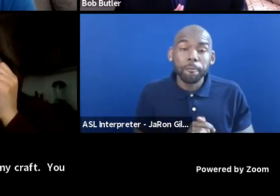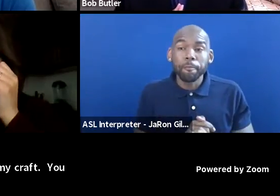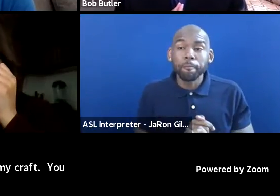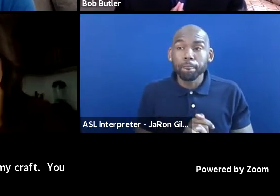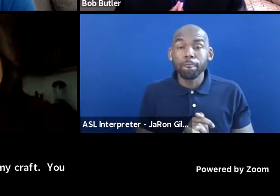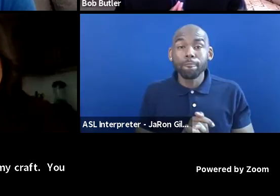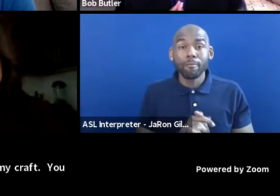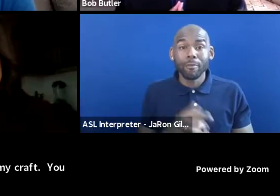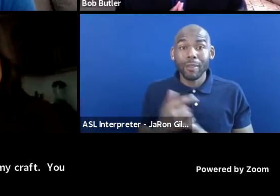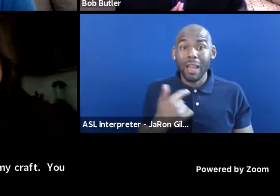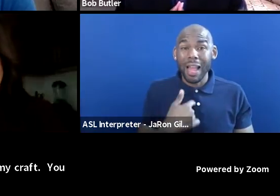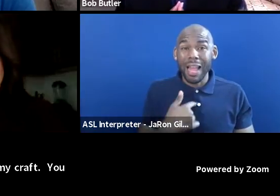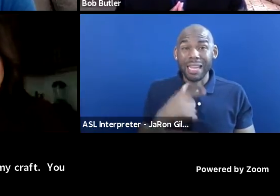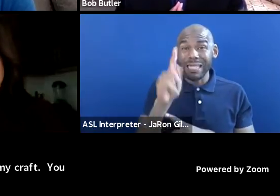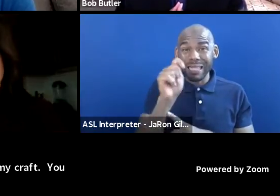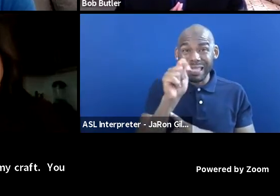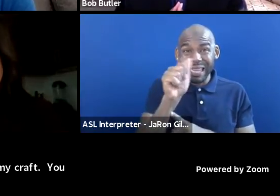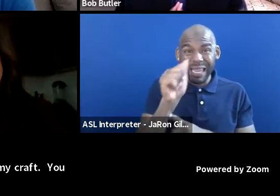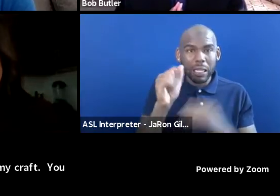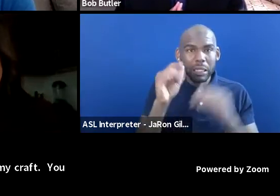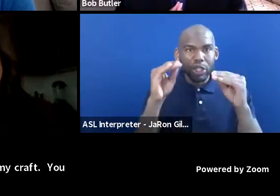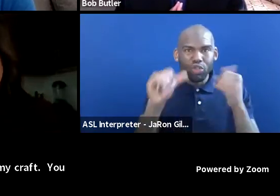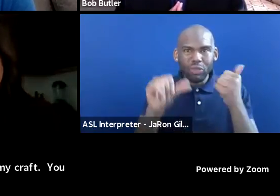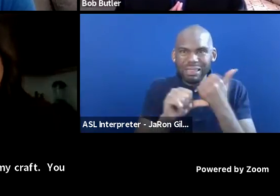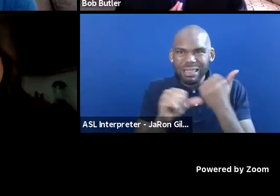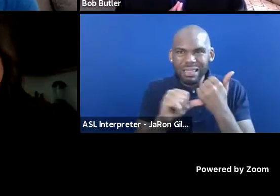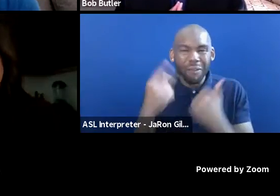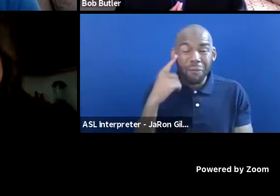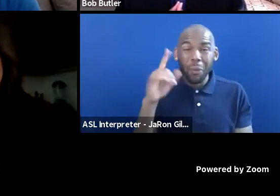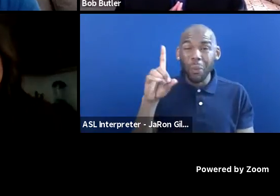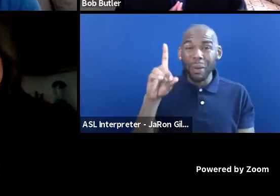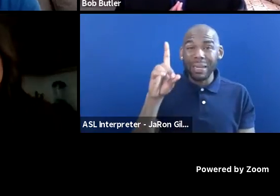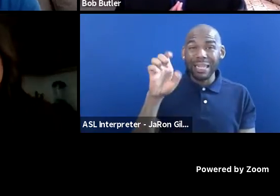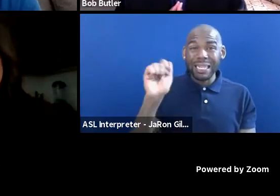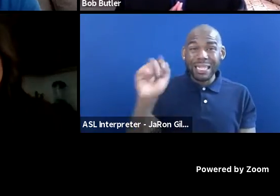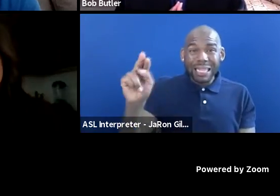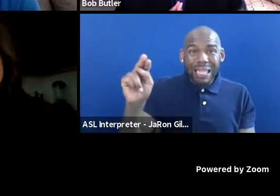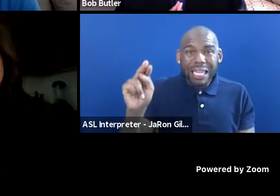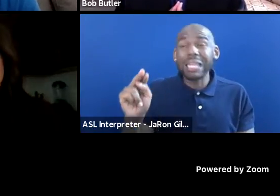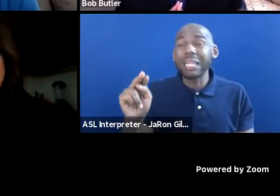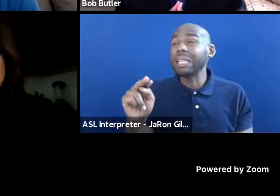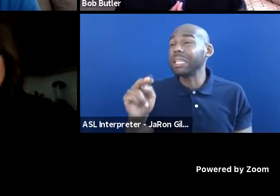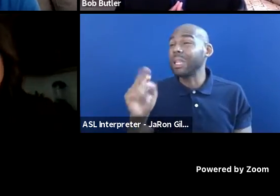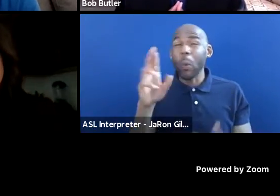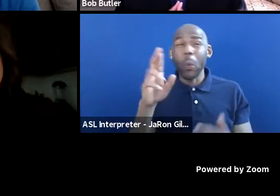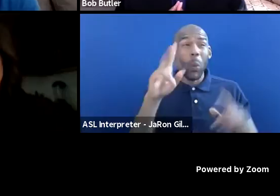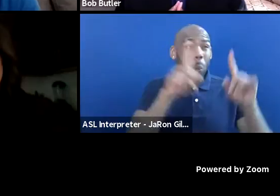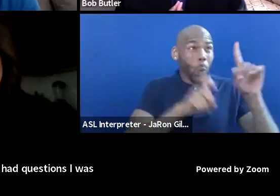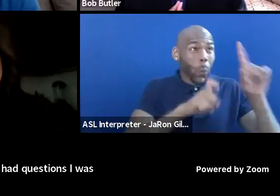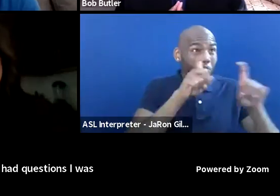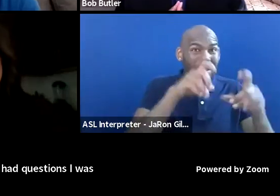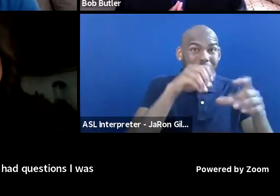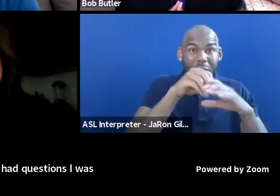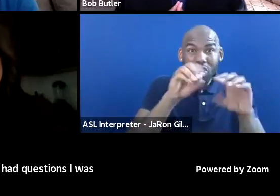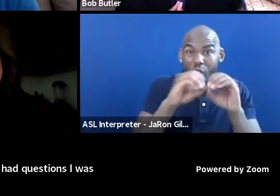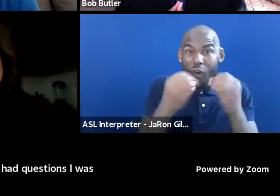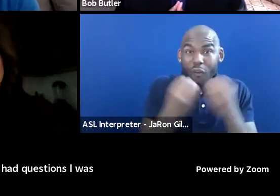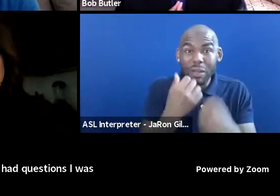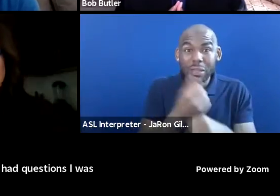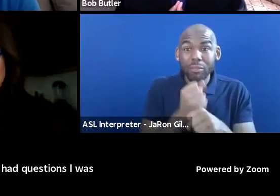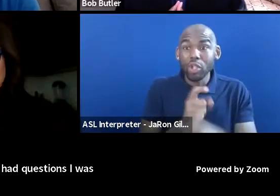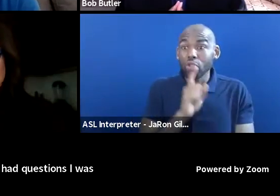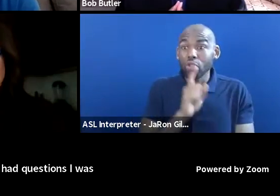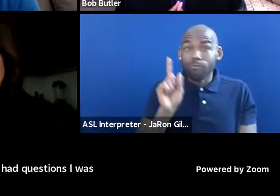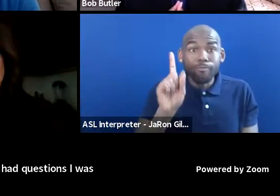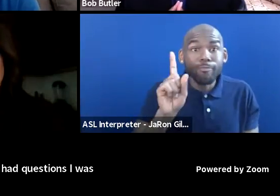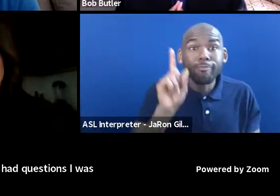I TA'd for deans, and, anytime I had questions, I was in the office, I was making sure I was asking questions, asking for help